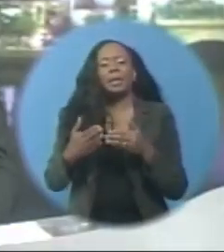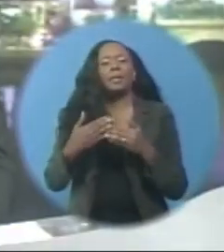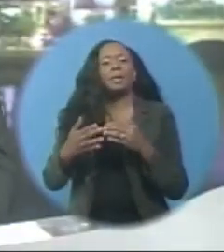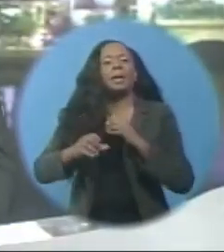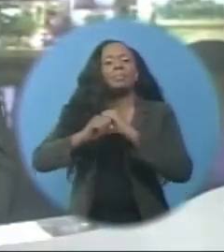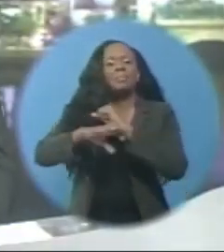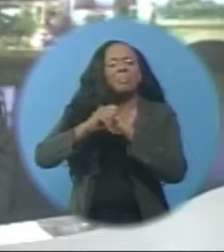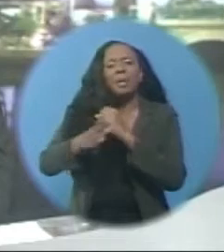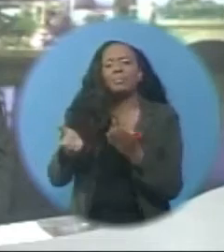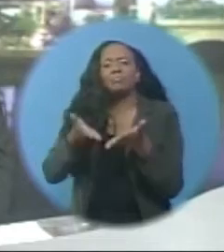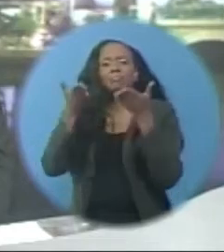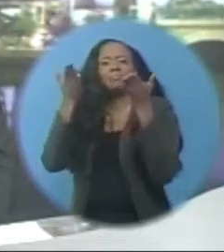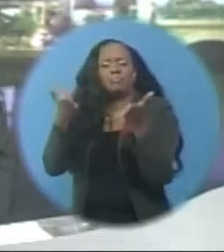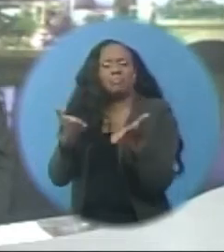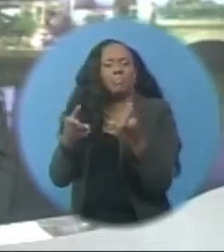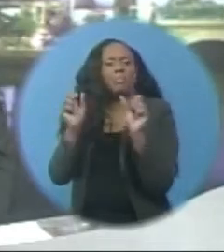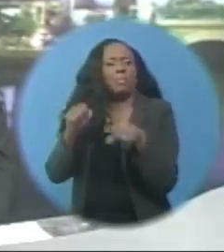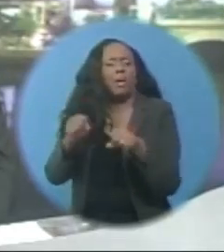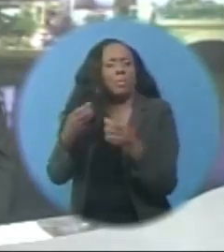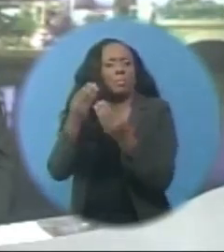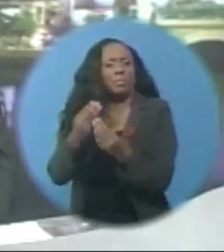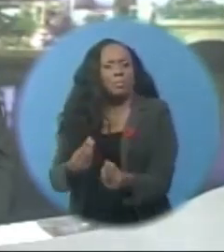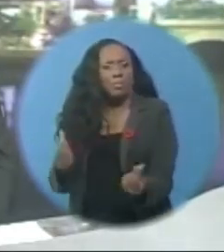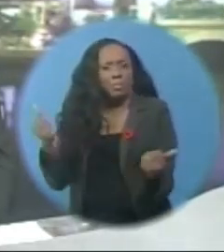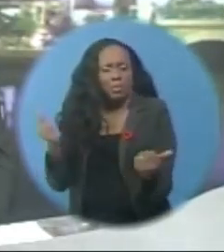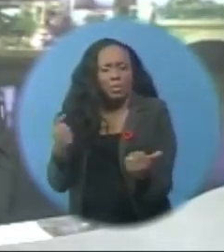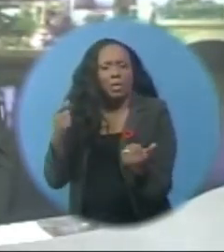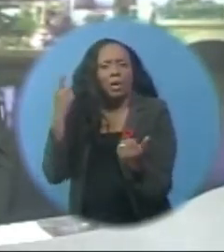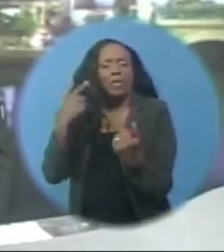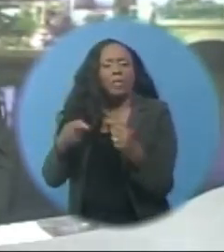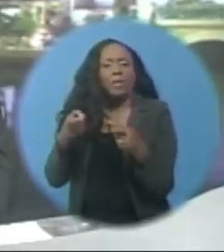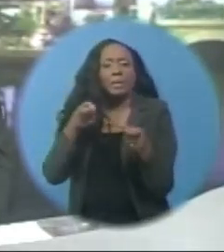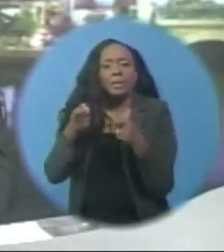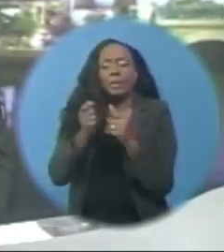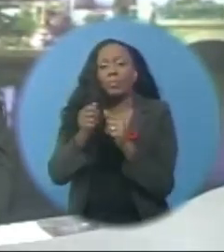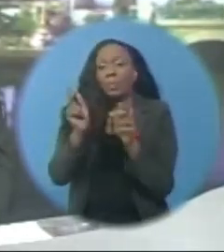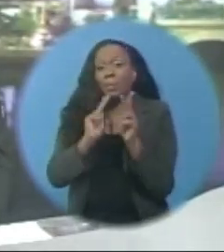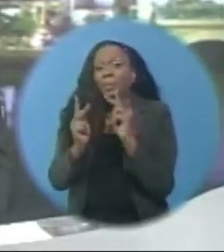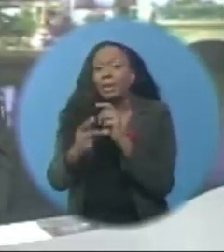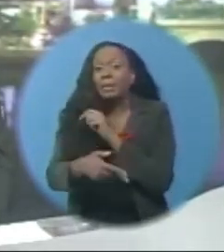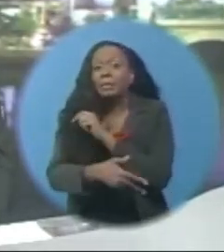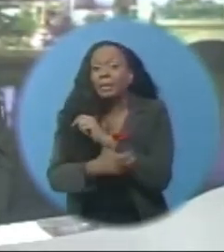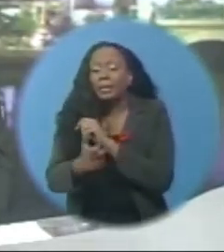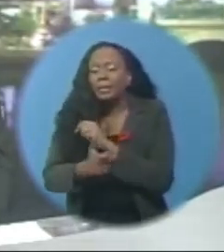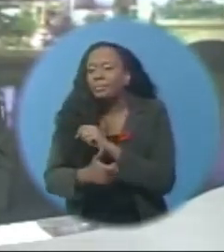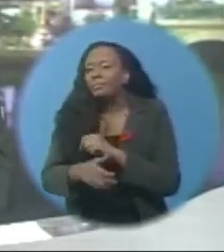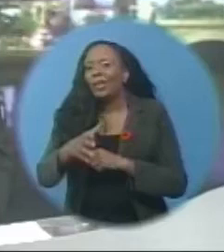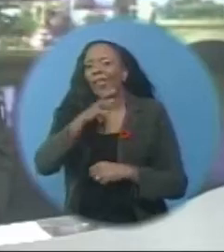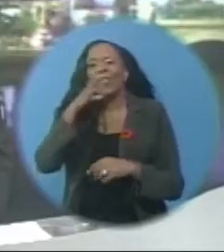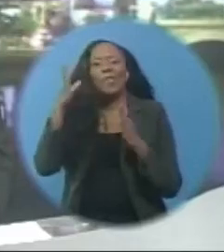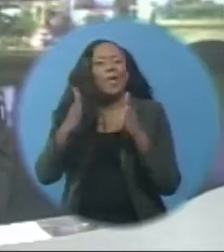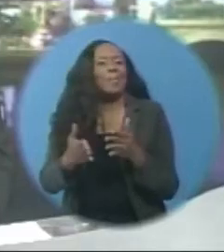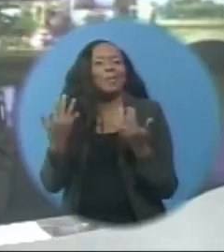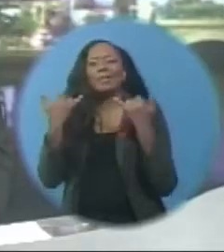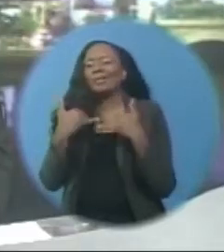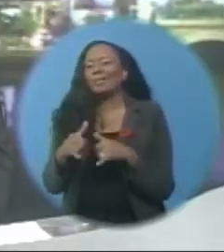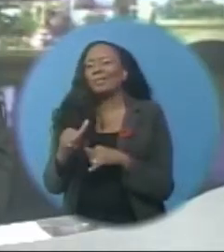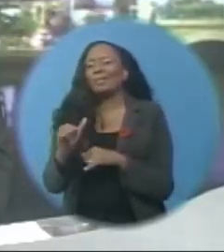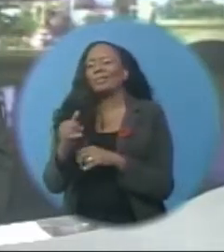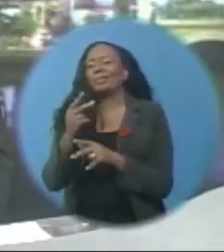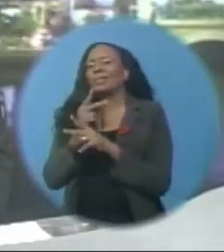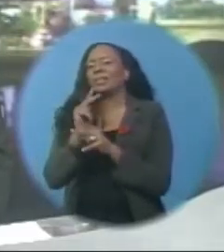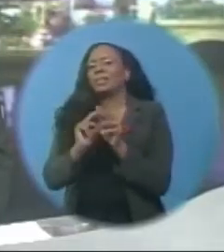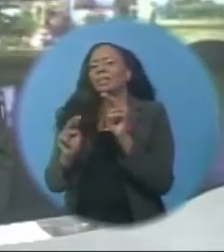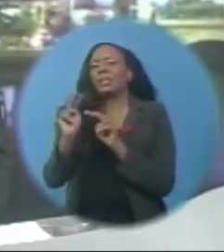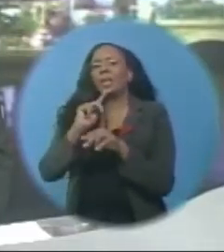Despite being promoted as a possible solution to combat predial larceny, local farmers are cautiously optimistic about the